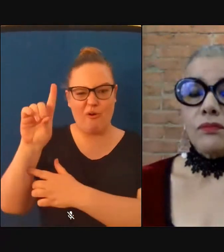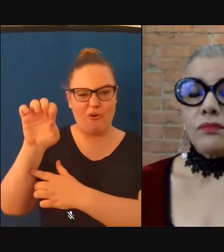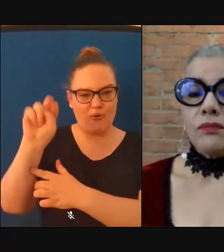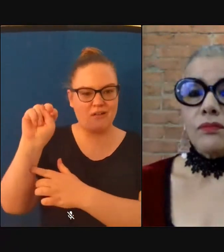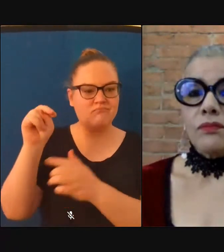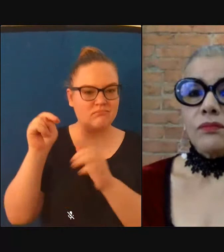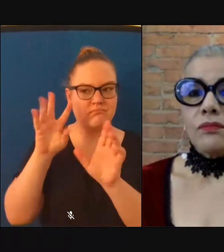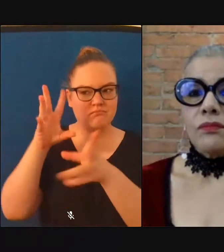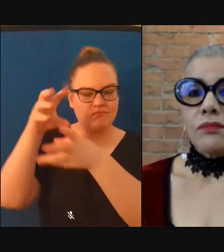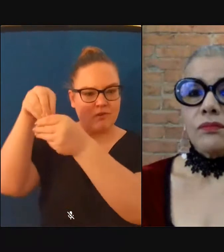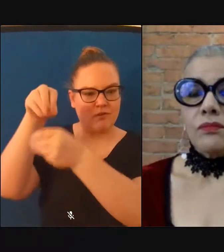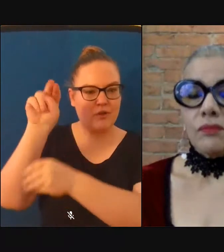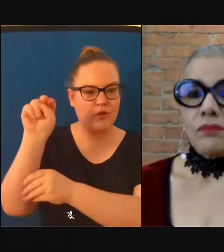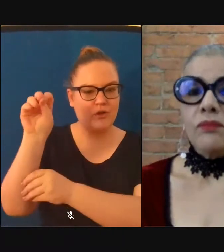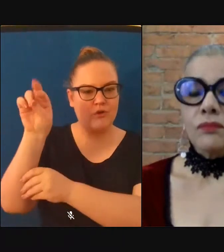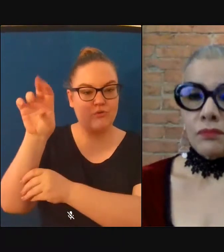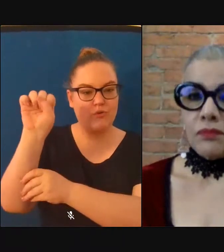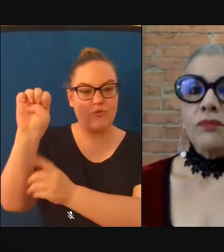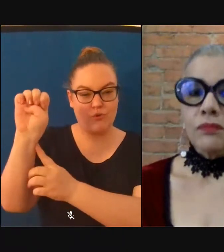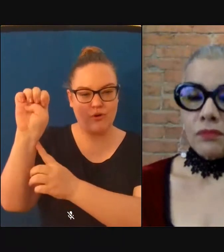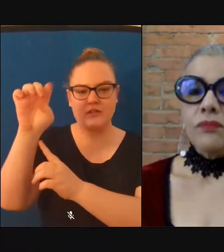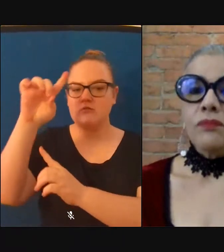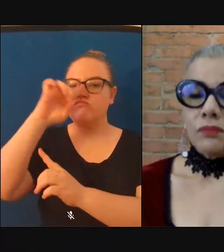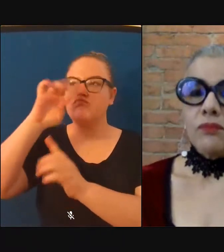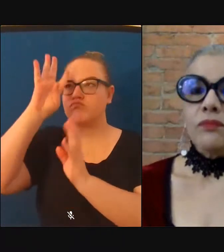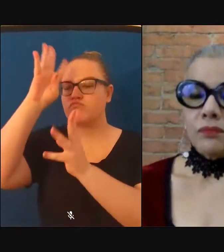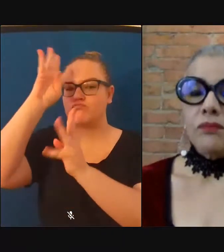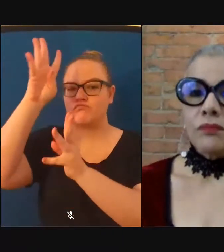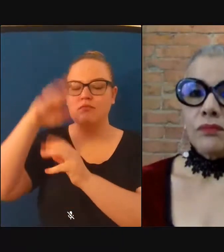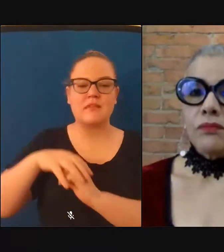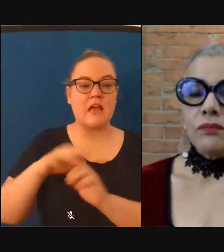of masculine past of the Vikings.